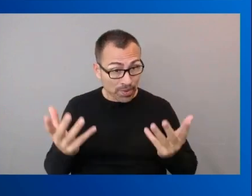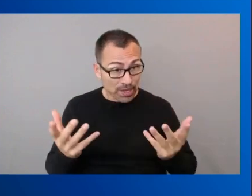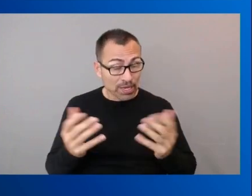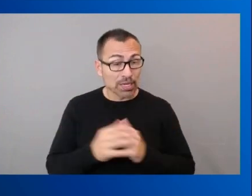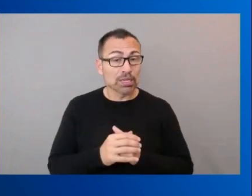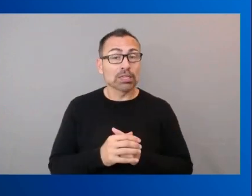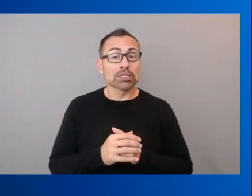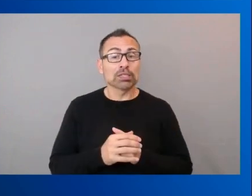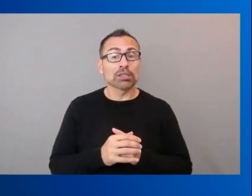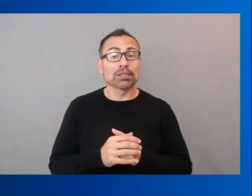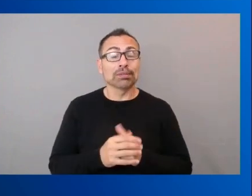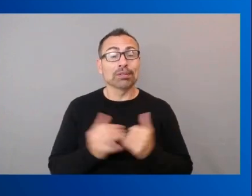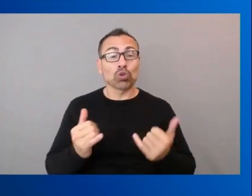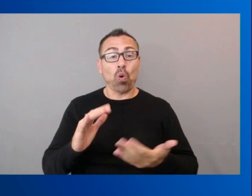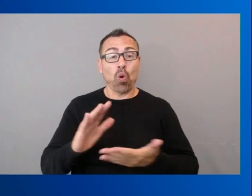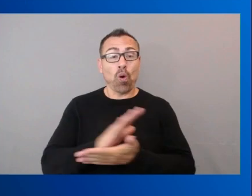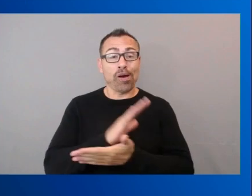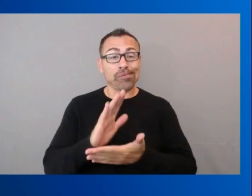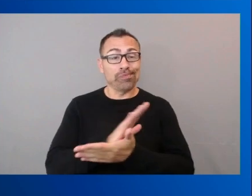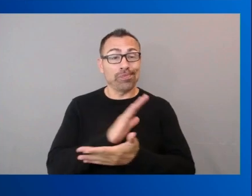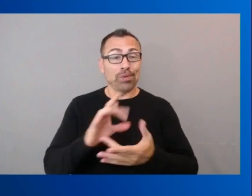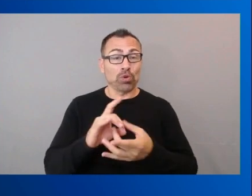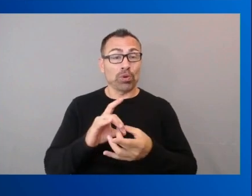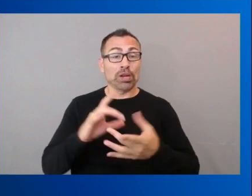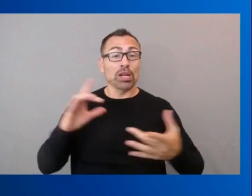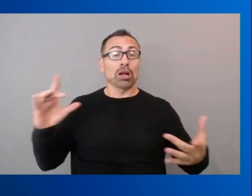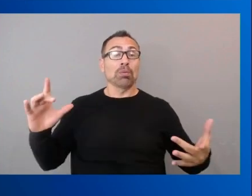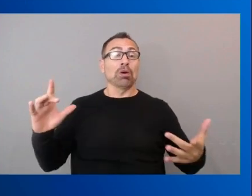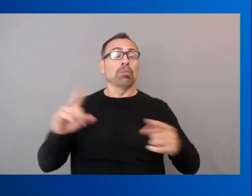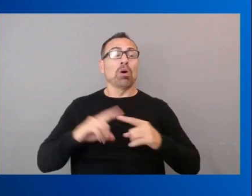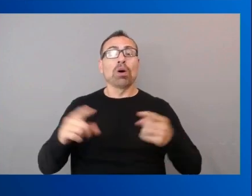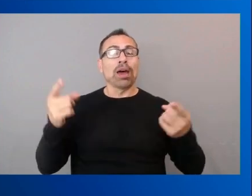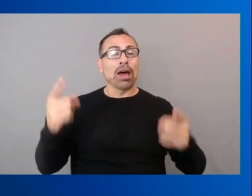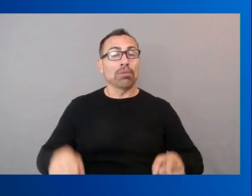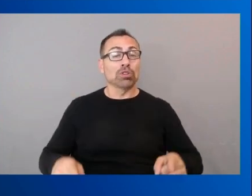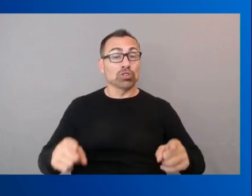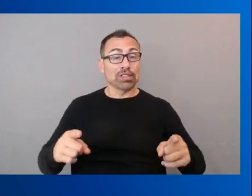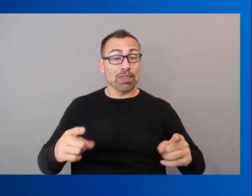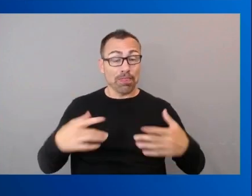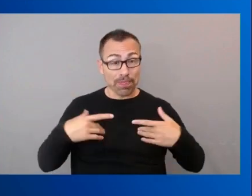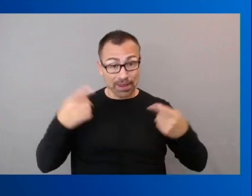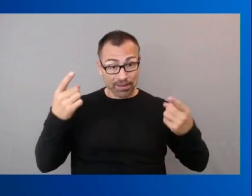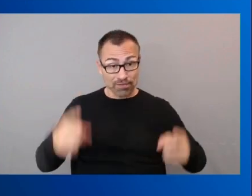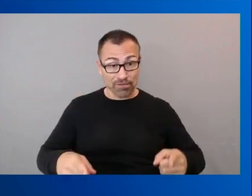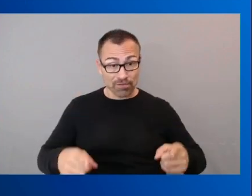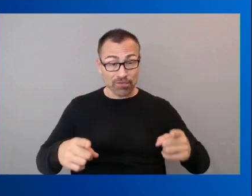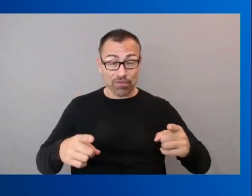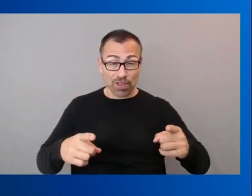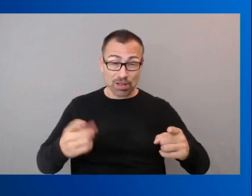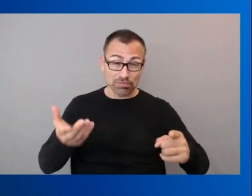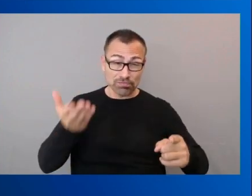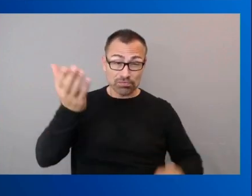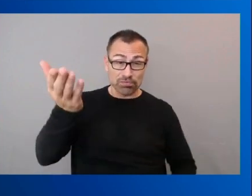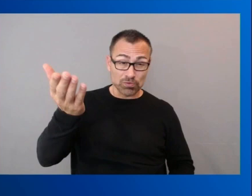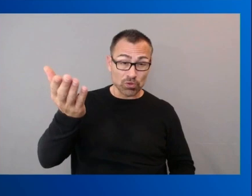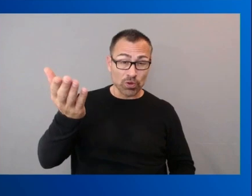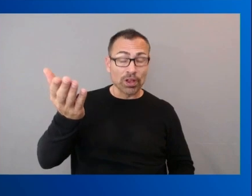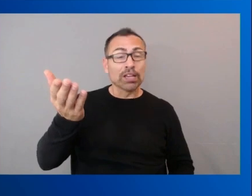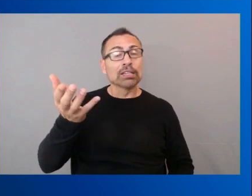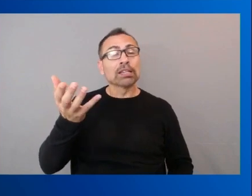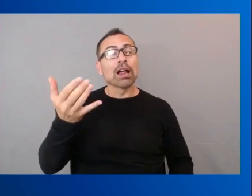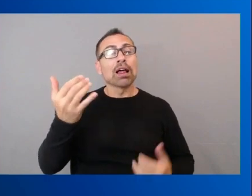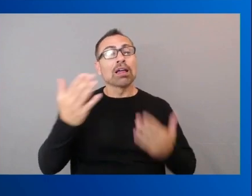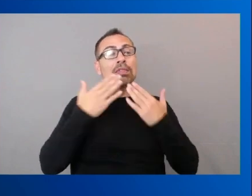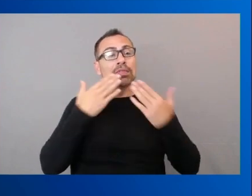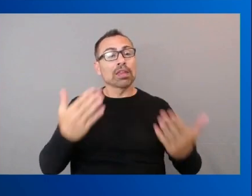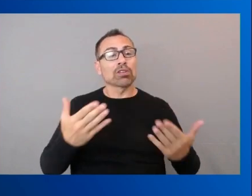on paper, but what happens is you raise the event, downstream consumer says, thank you very much for the order ID. Now I need to go somewhere to